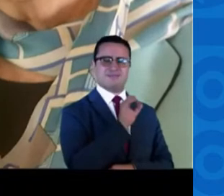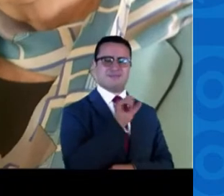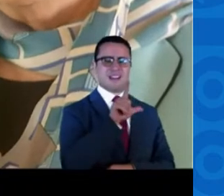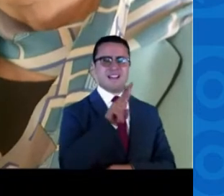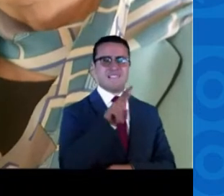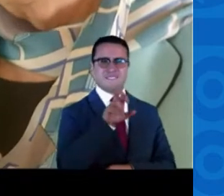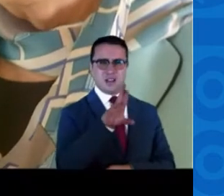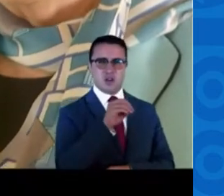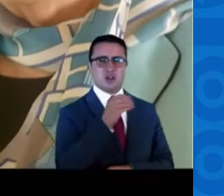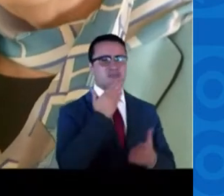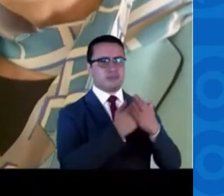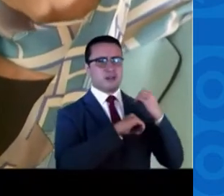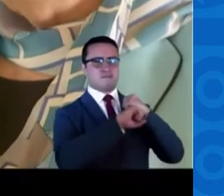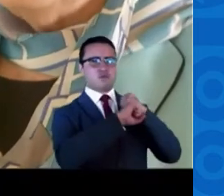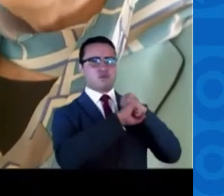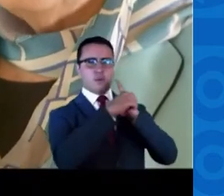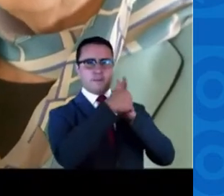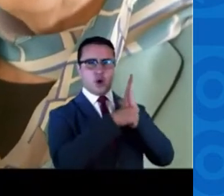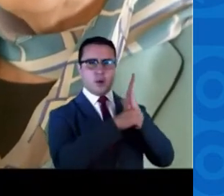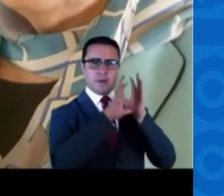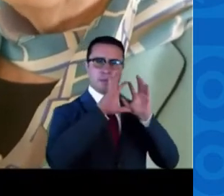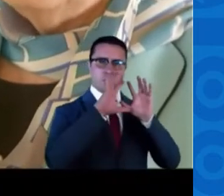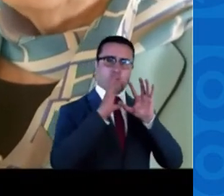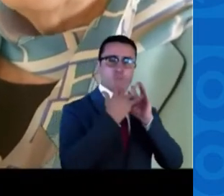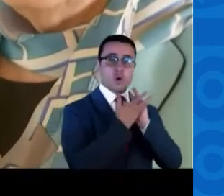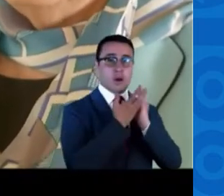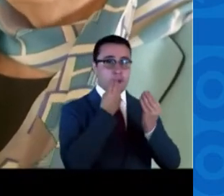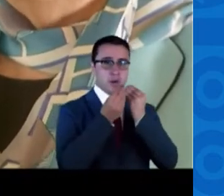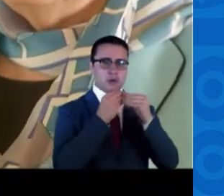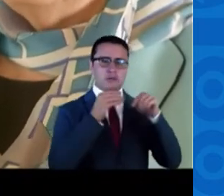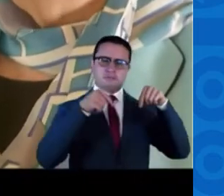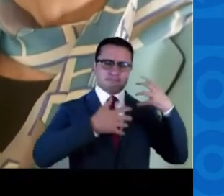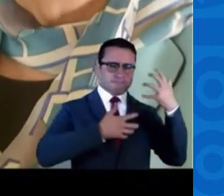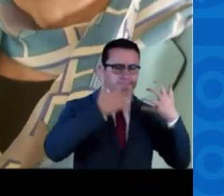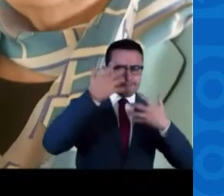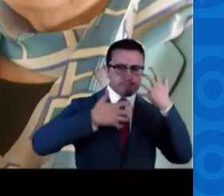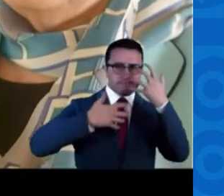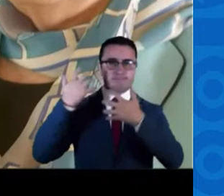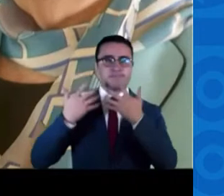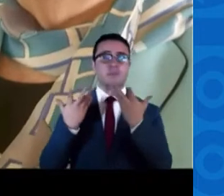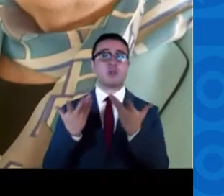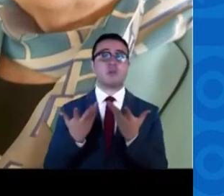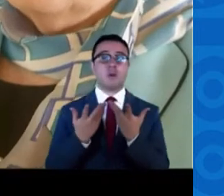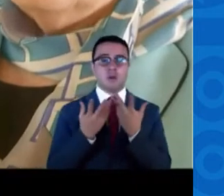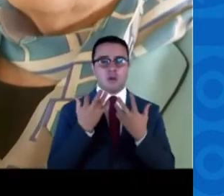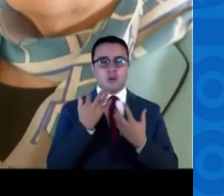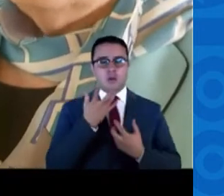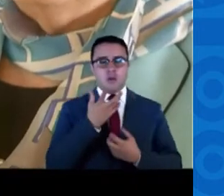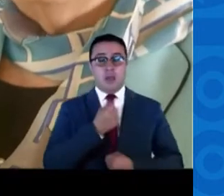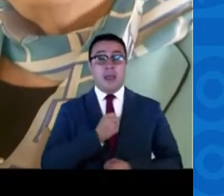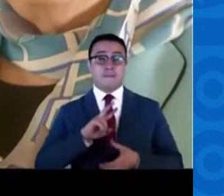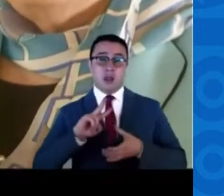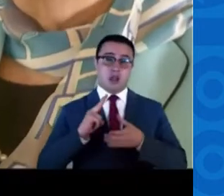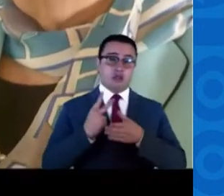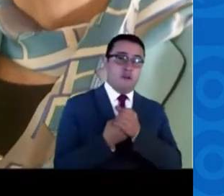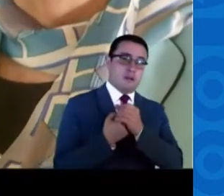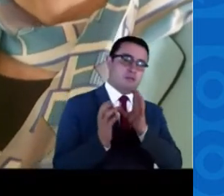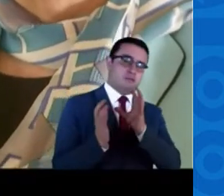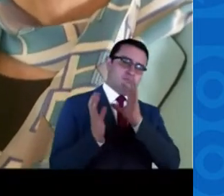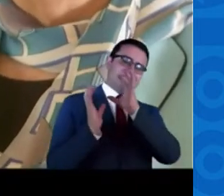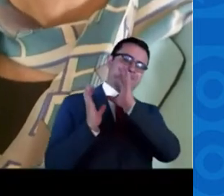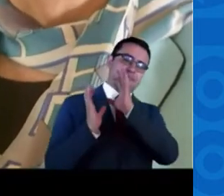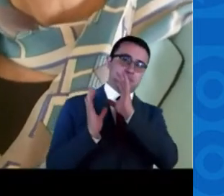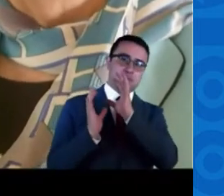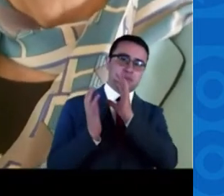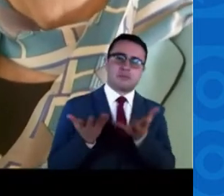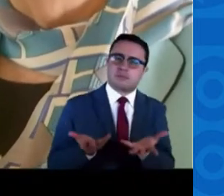their great support. And we have been assessing the double cost of hunger or the